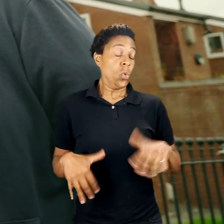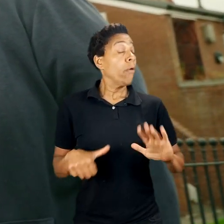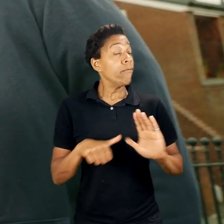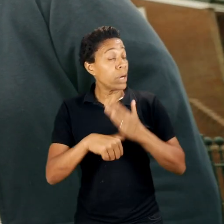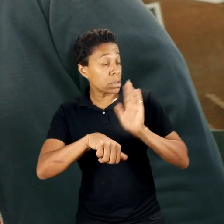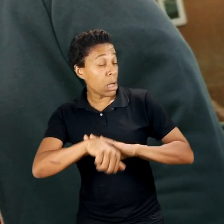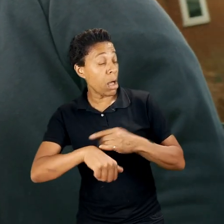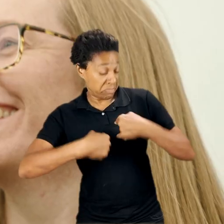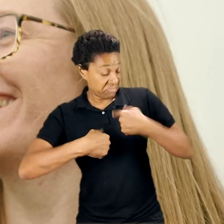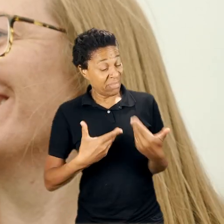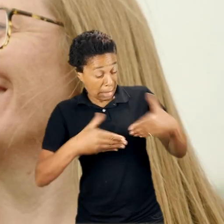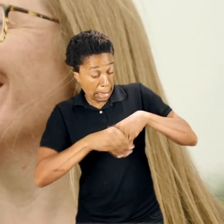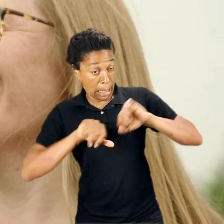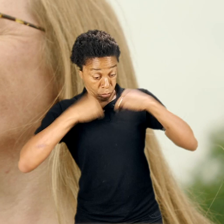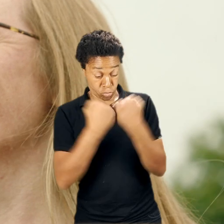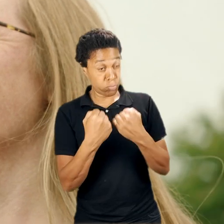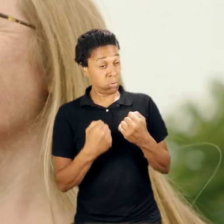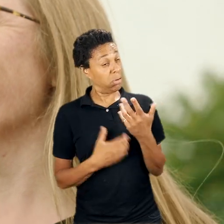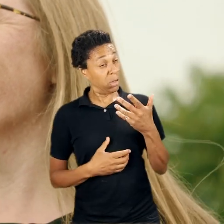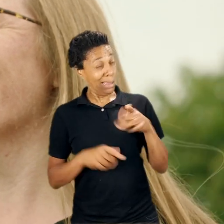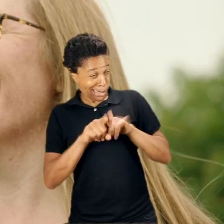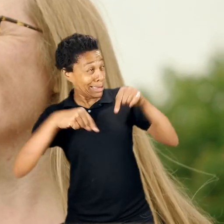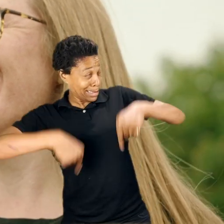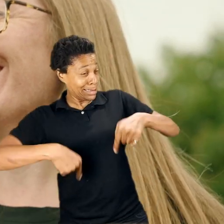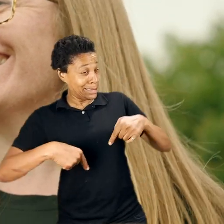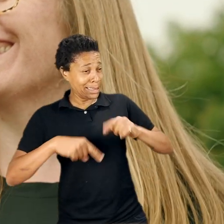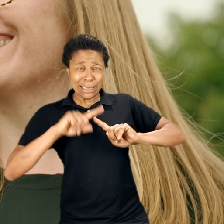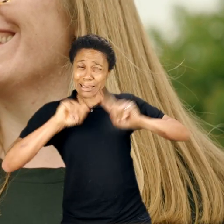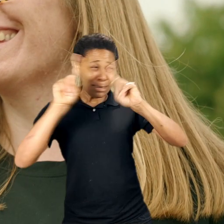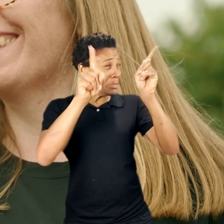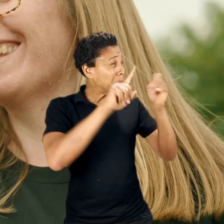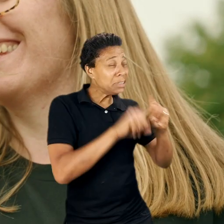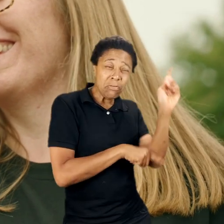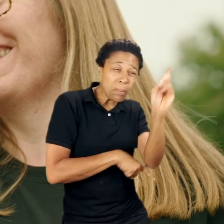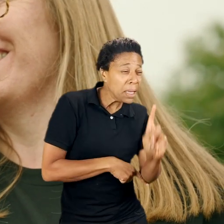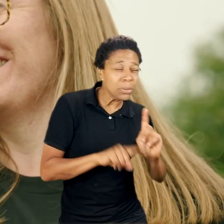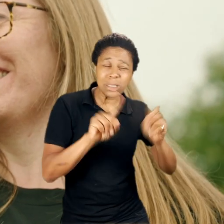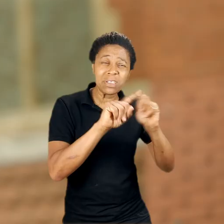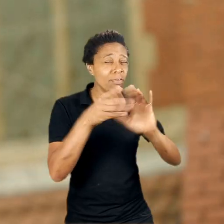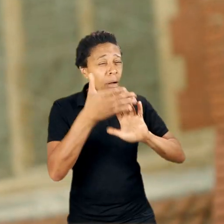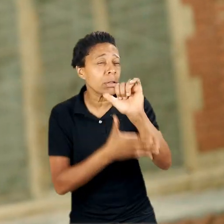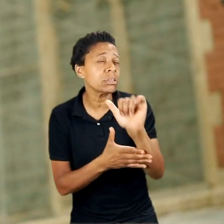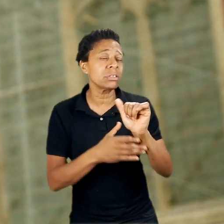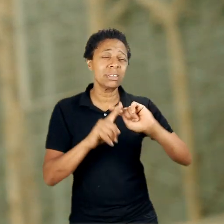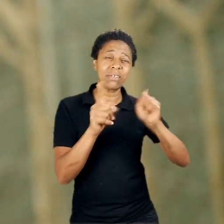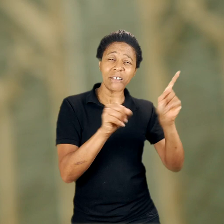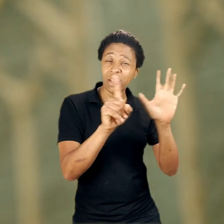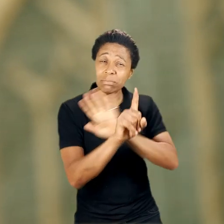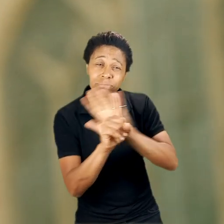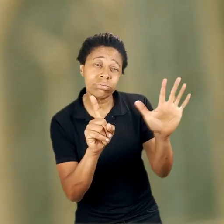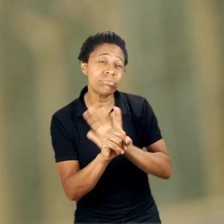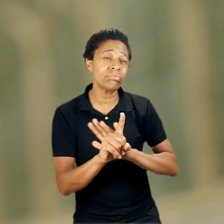this where it's just like you guess scope of everyone different ages different like creeds nationalities it was just really cool but yeah